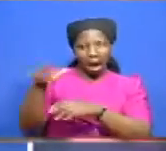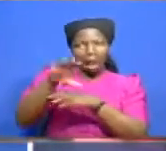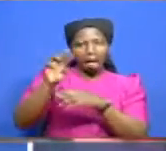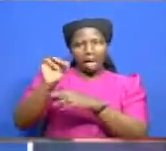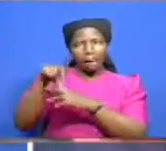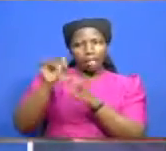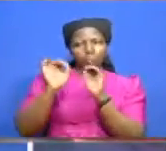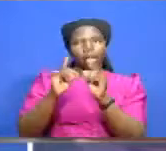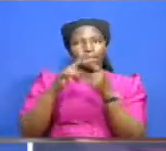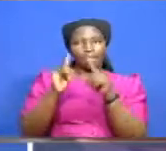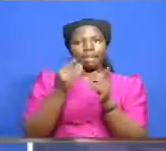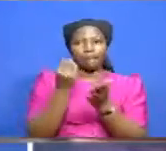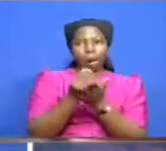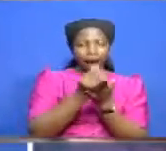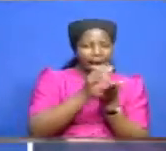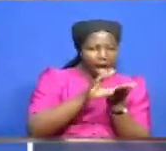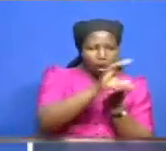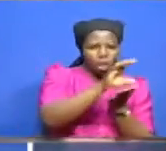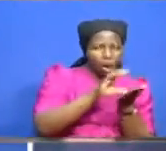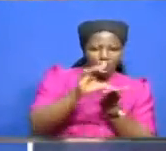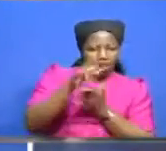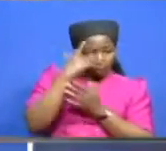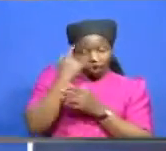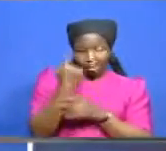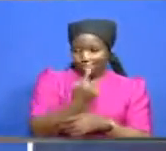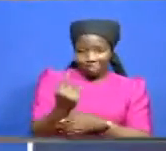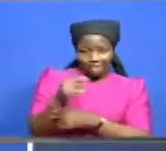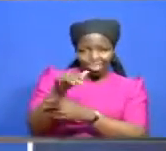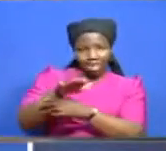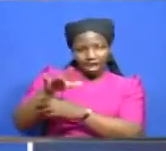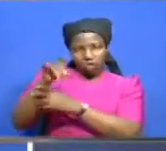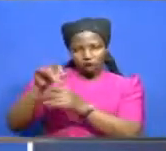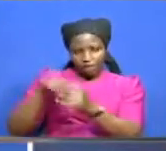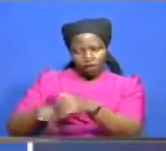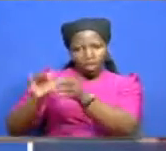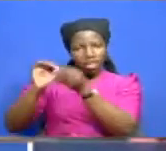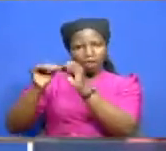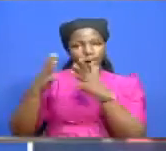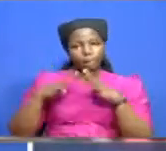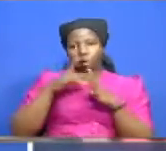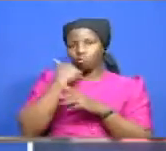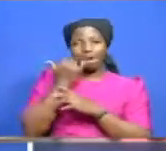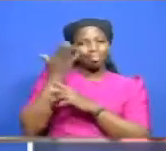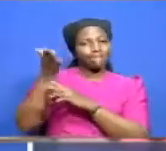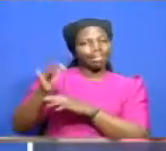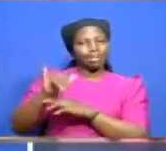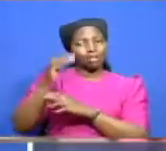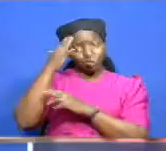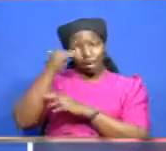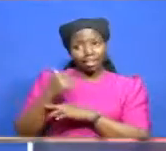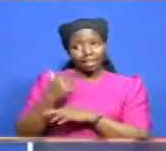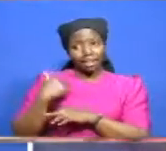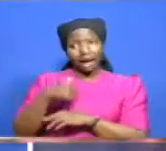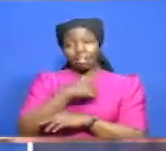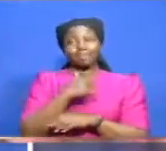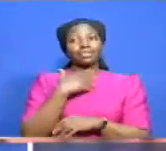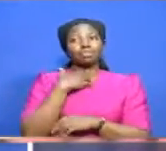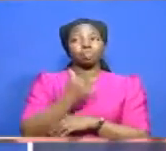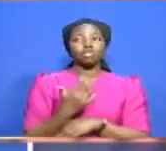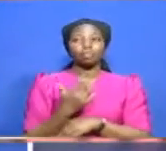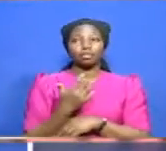the allocation per constituency should always follow the population that is there. And that is why we want not only